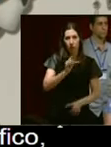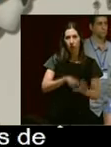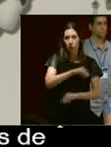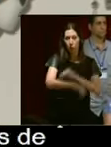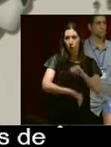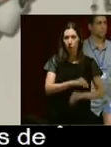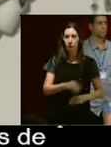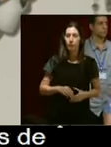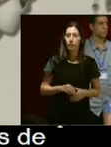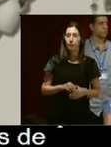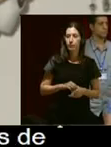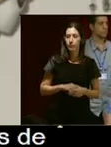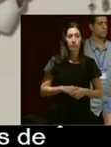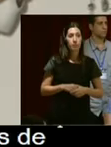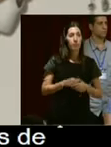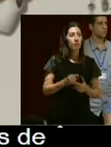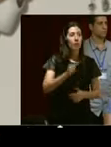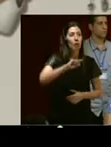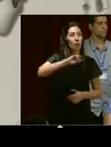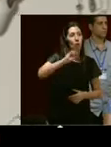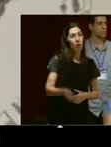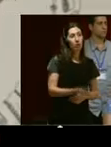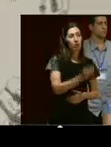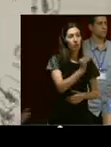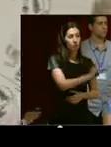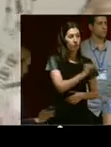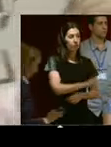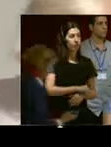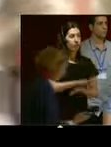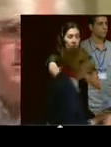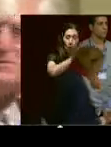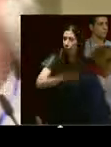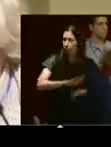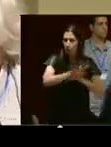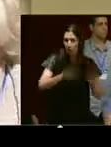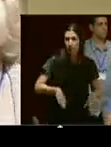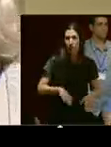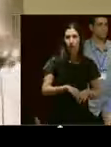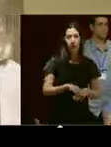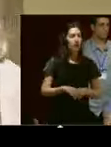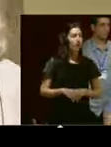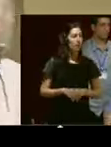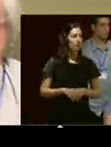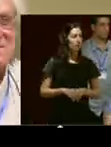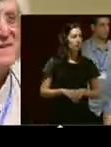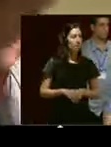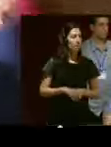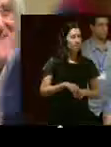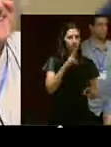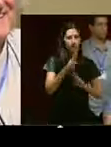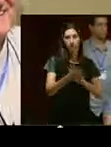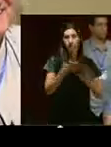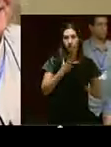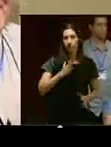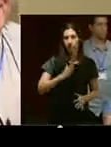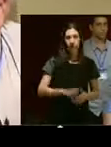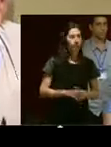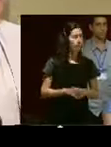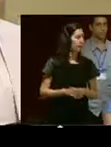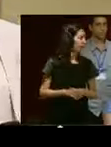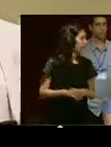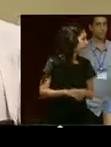products aimed at people with disabilities. There's another question. This is the very last question, and we need a very